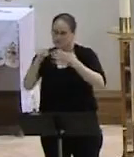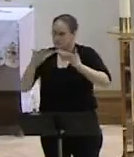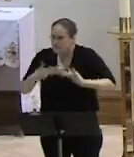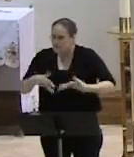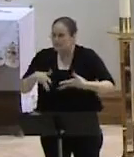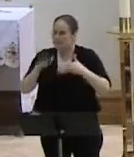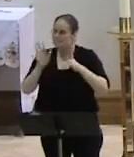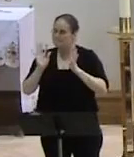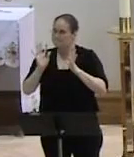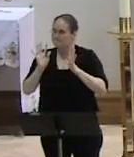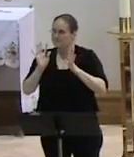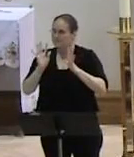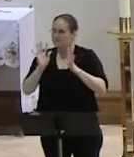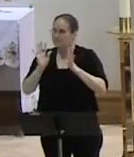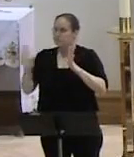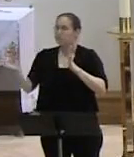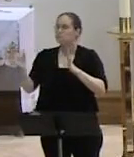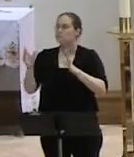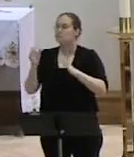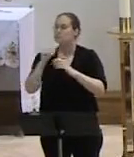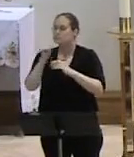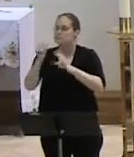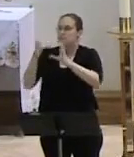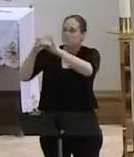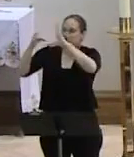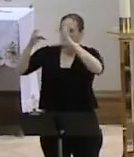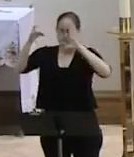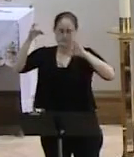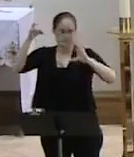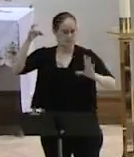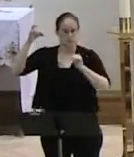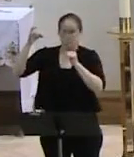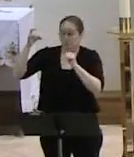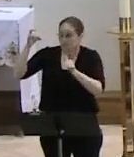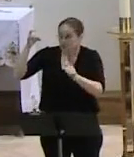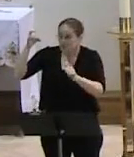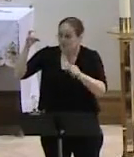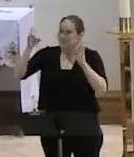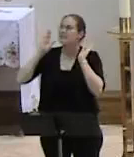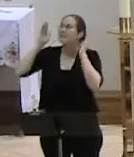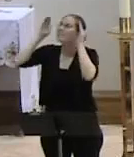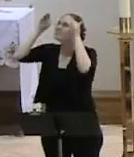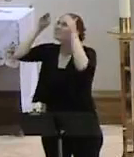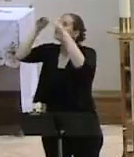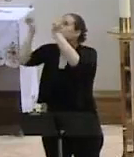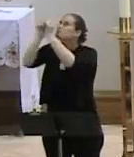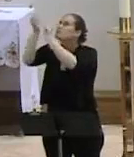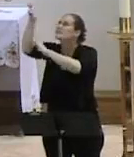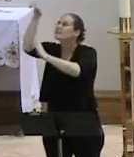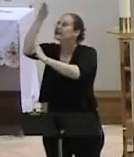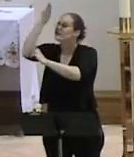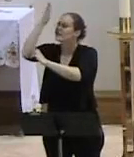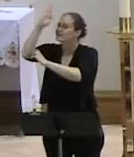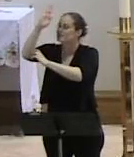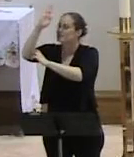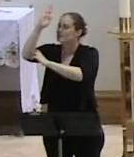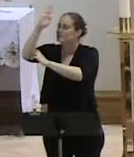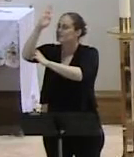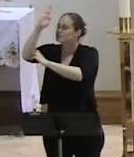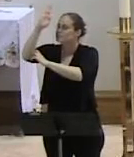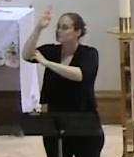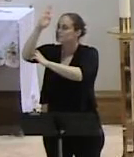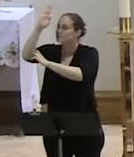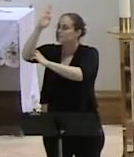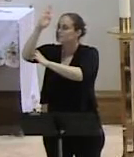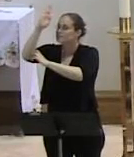up, you don't fall away, but you keep focused with God. And as God made a